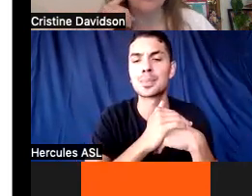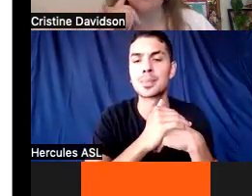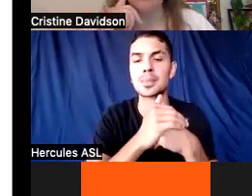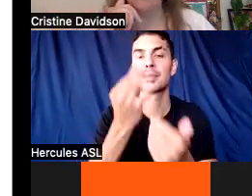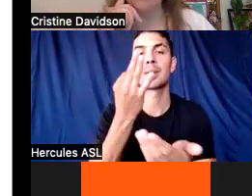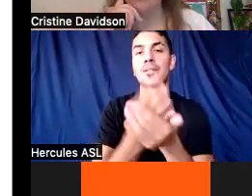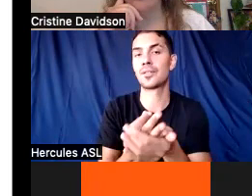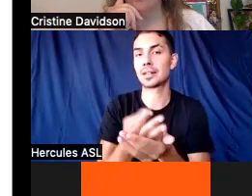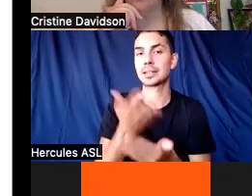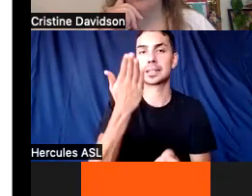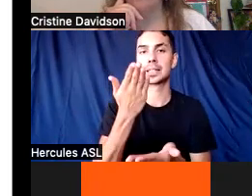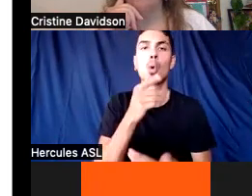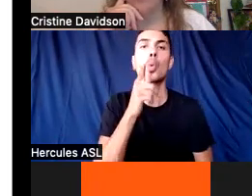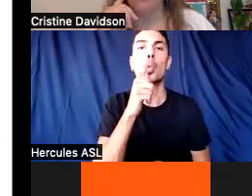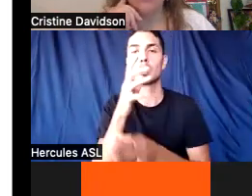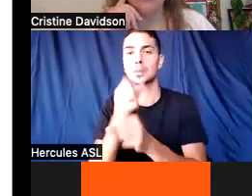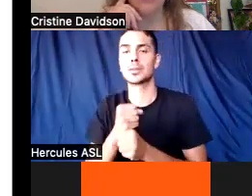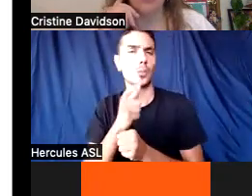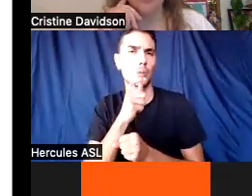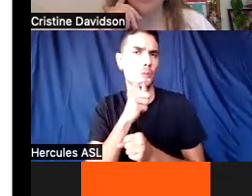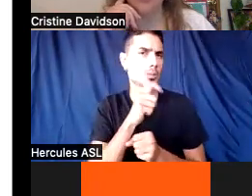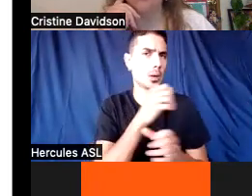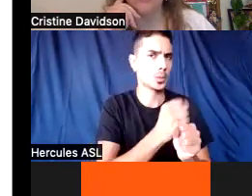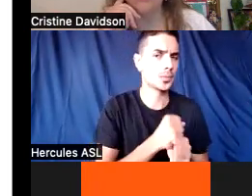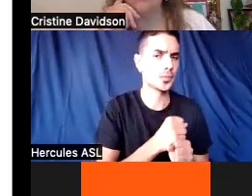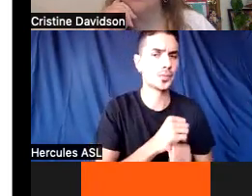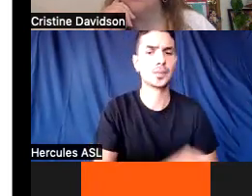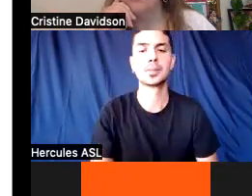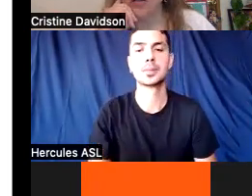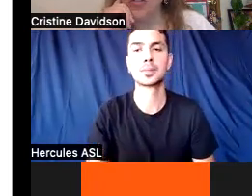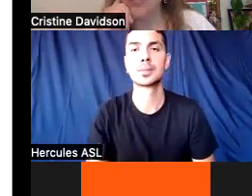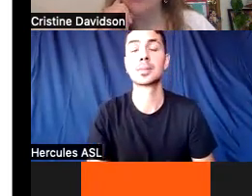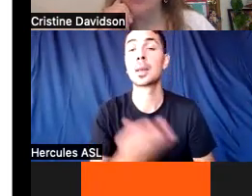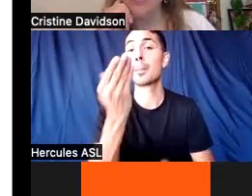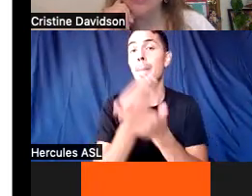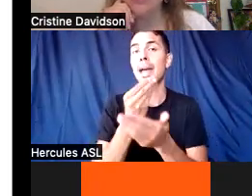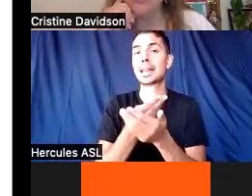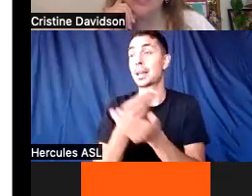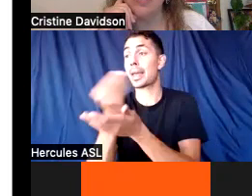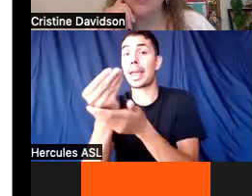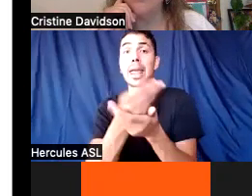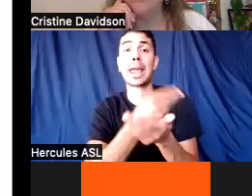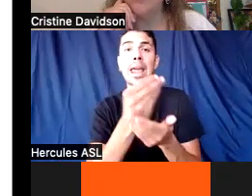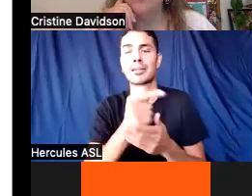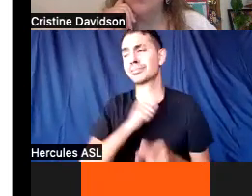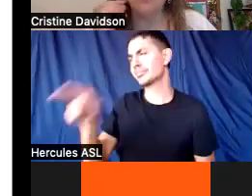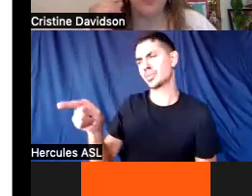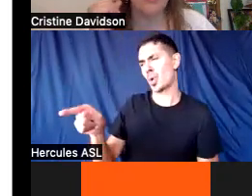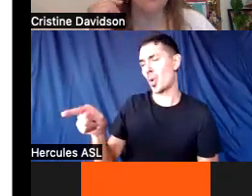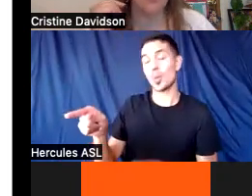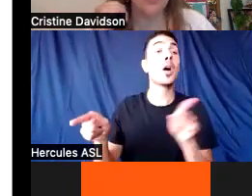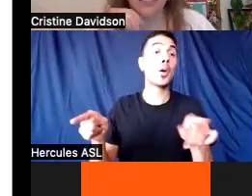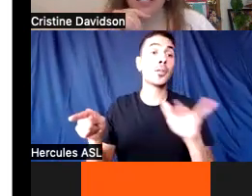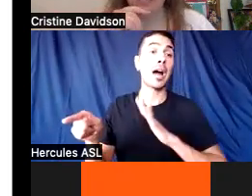who doesn't, right? How we dictate how you spend your money, cultural differences. Look